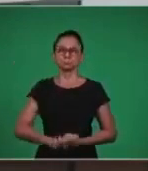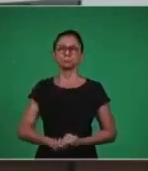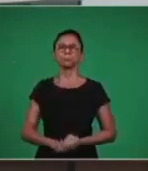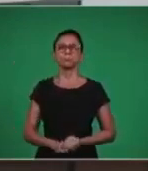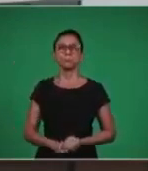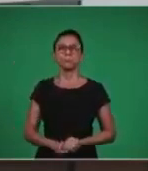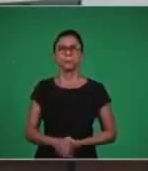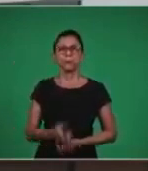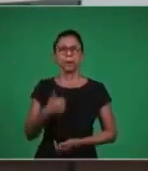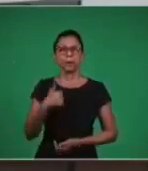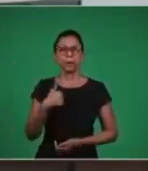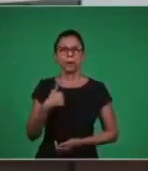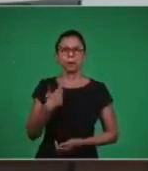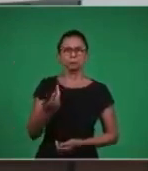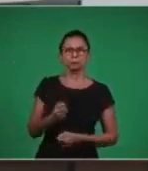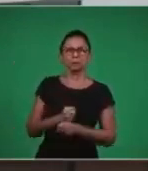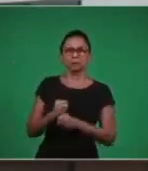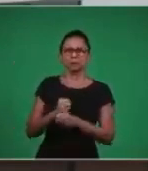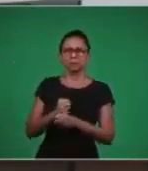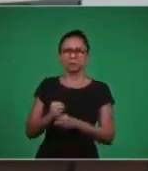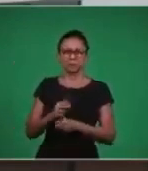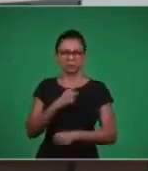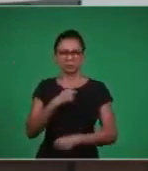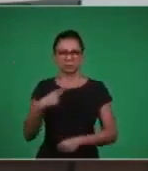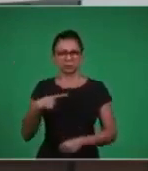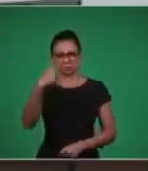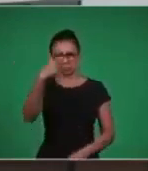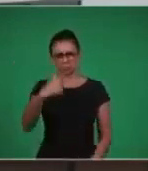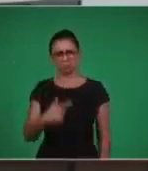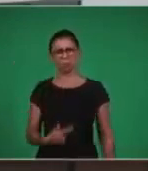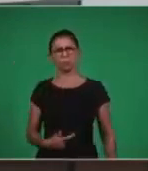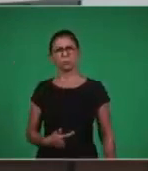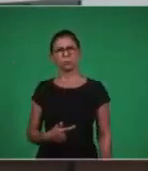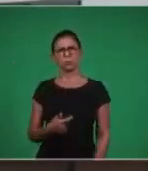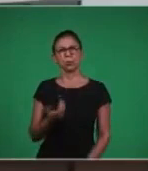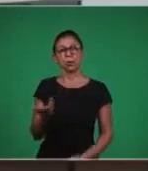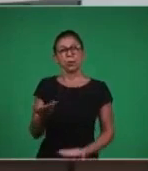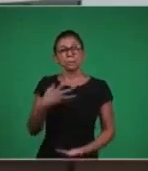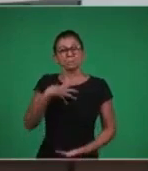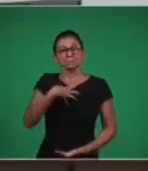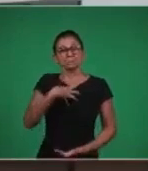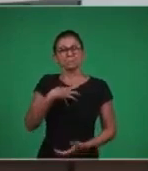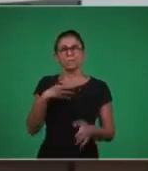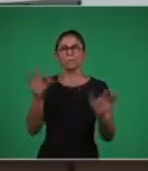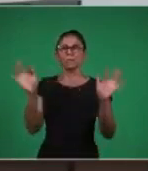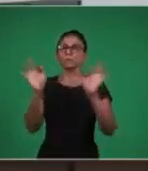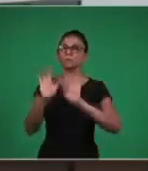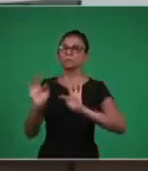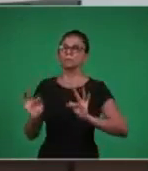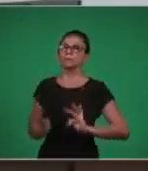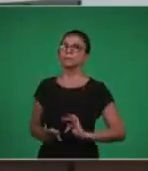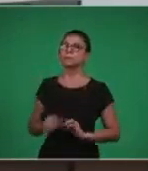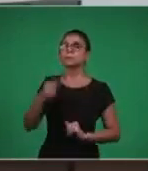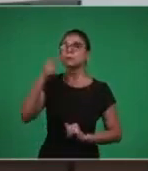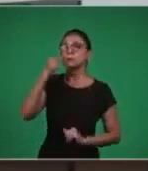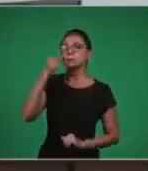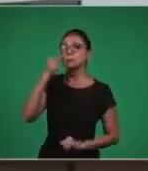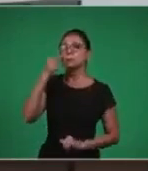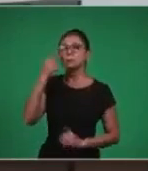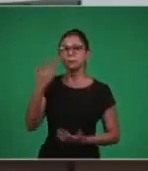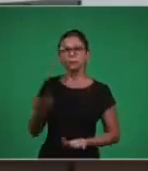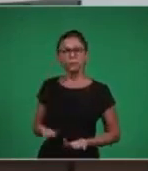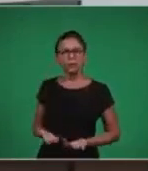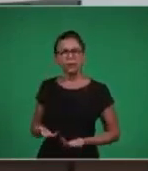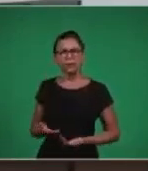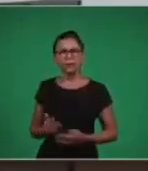I've been, as a pastor, being a pastor in the ministry, I was greatly blessed and happy because I saw